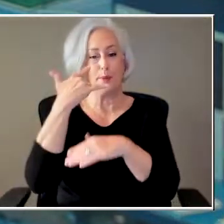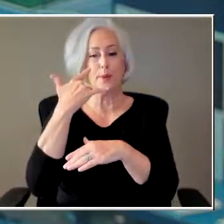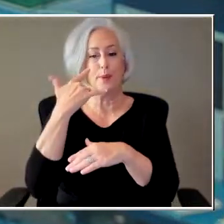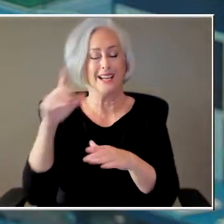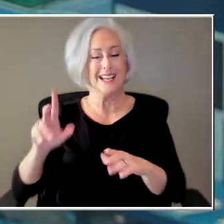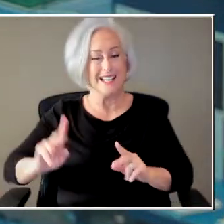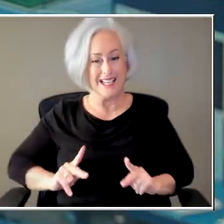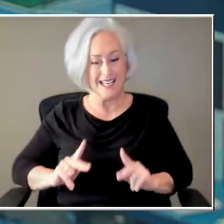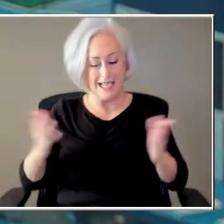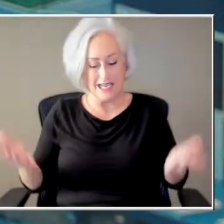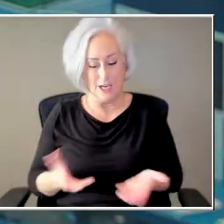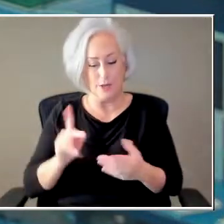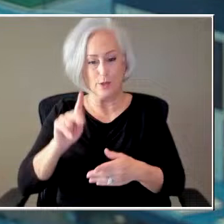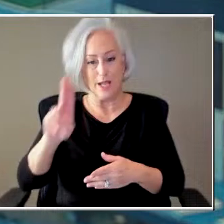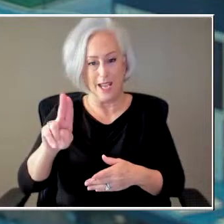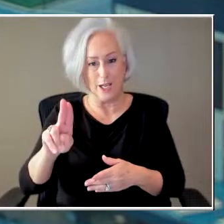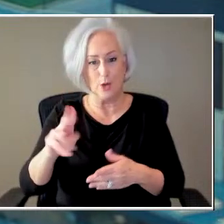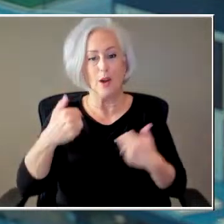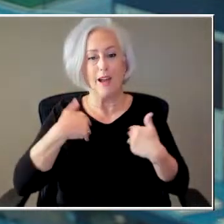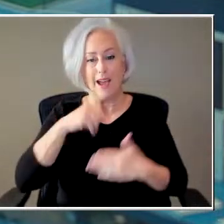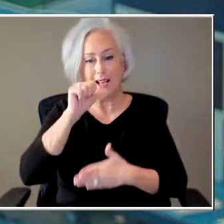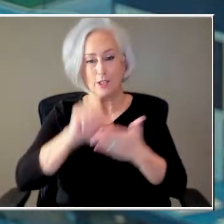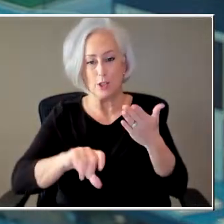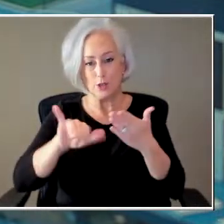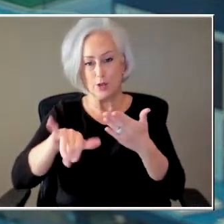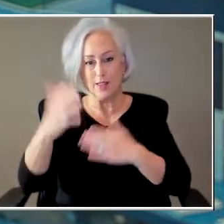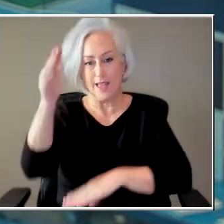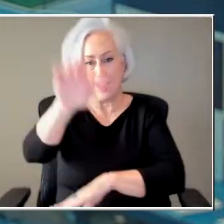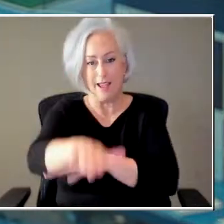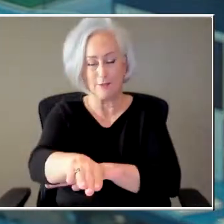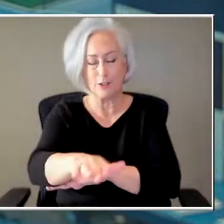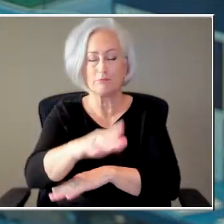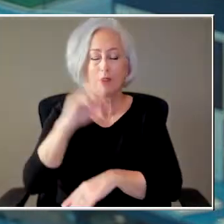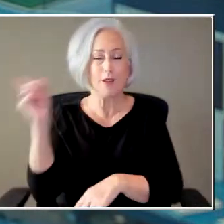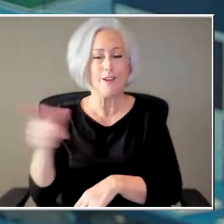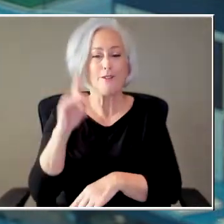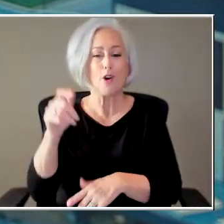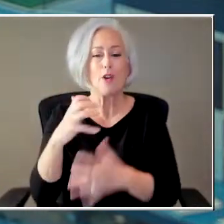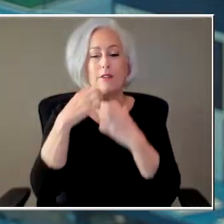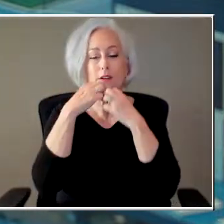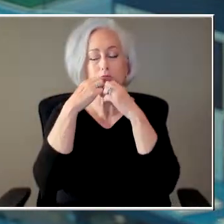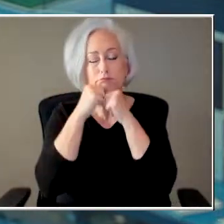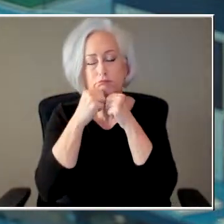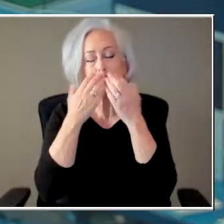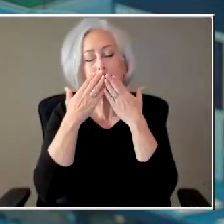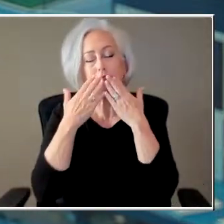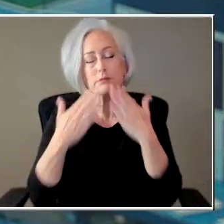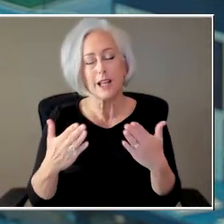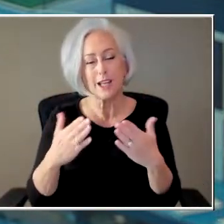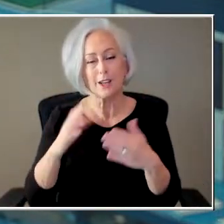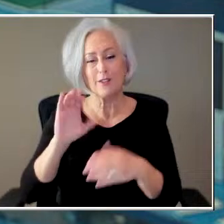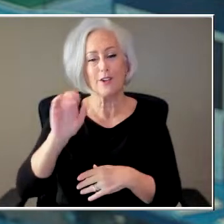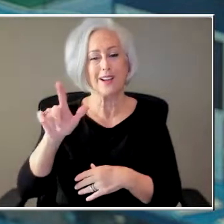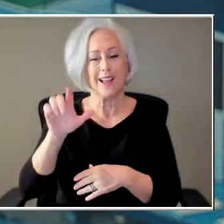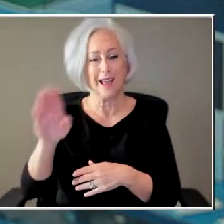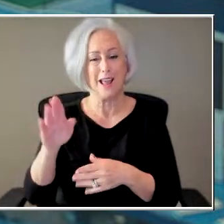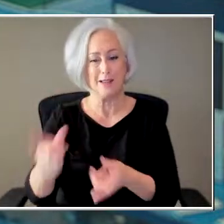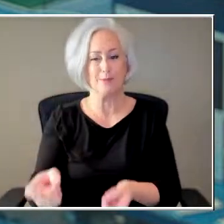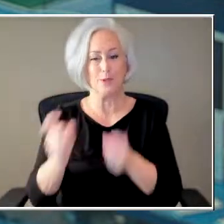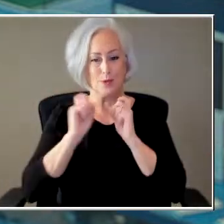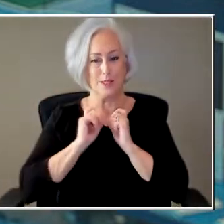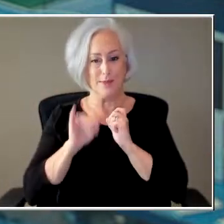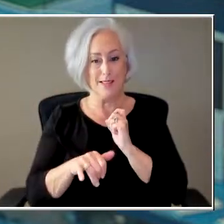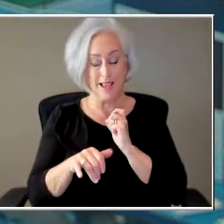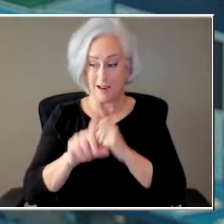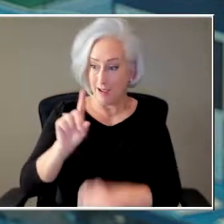that same afternoon. So forever grateful that he just felt that desire to give. And when I ask him why,